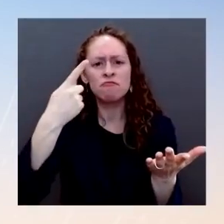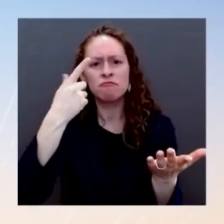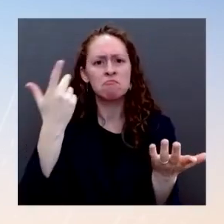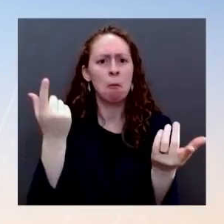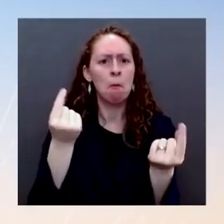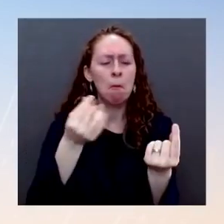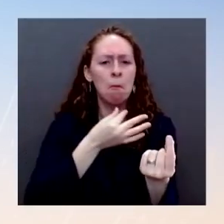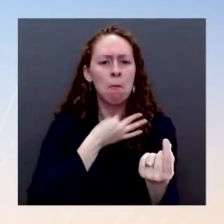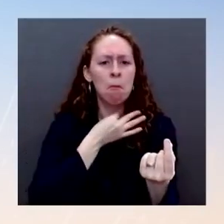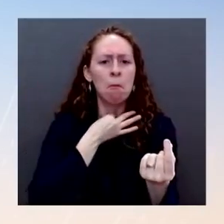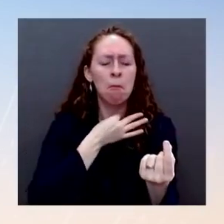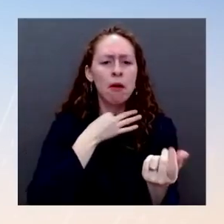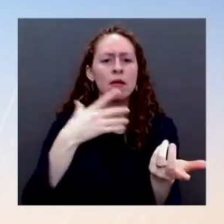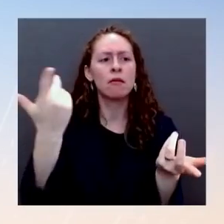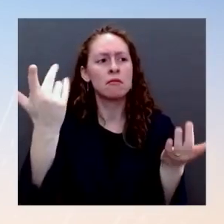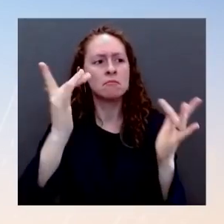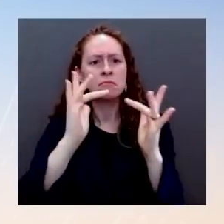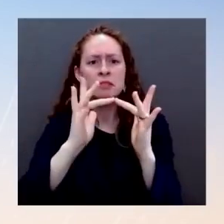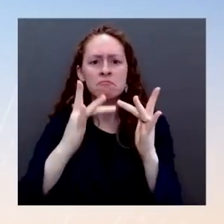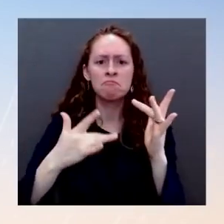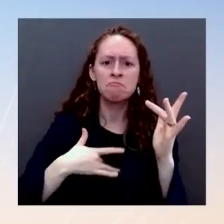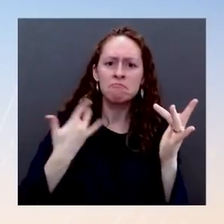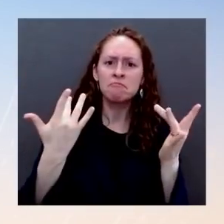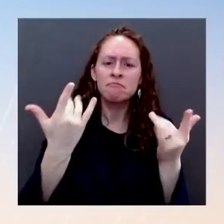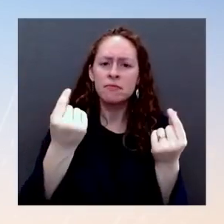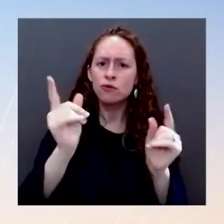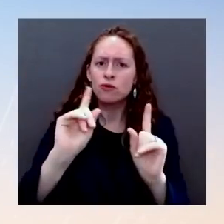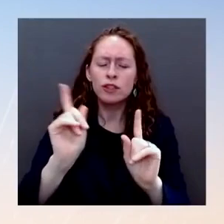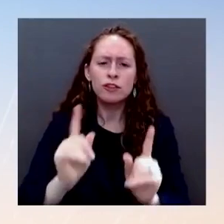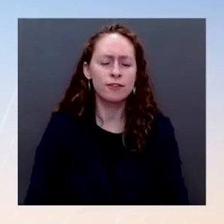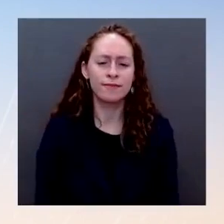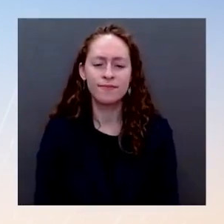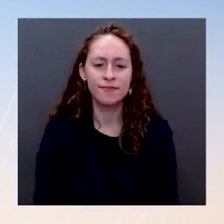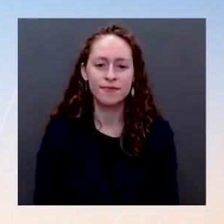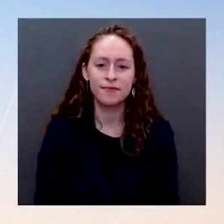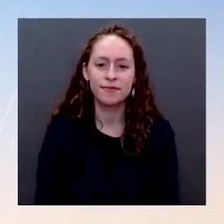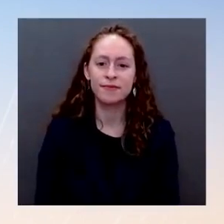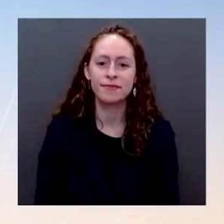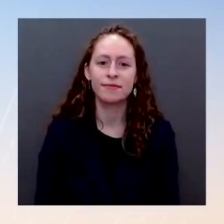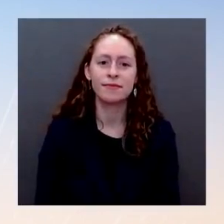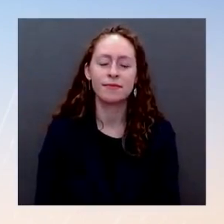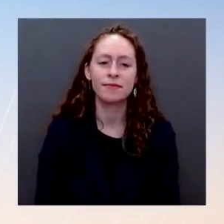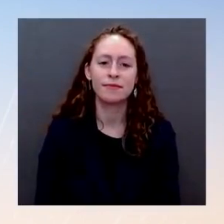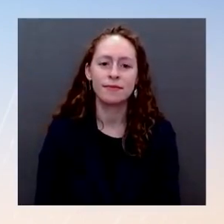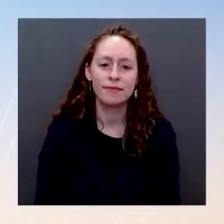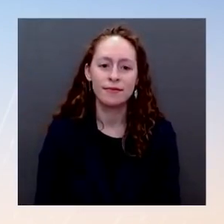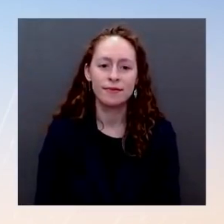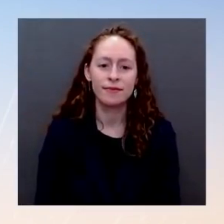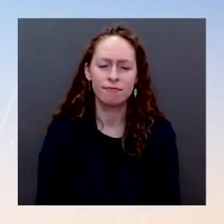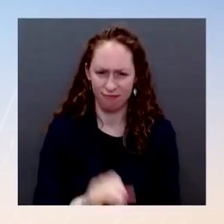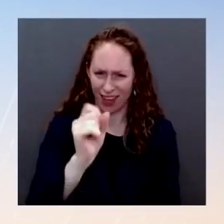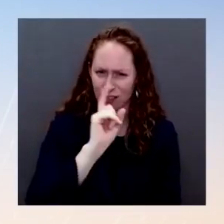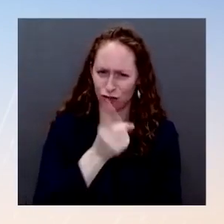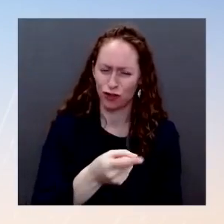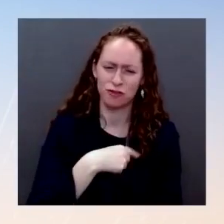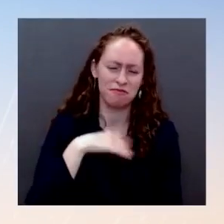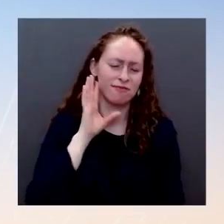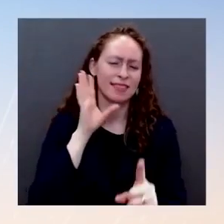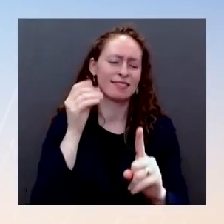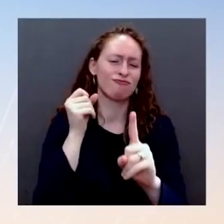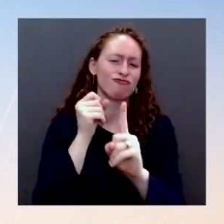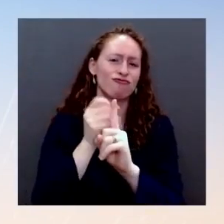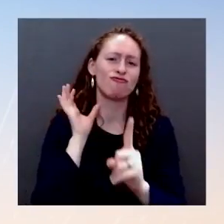where we are in the process. So, as Jeff Zients said last week, the Department of Defense and HHS are already executing on an